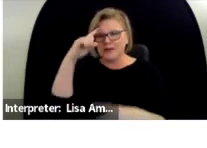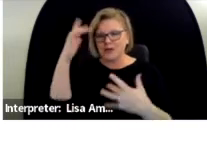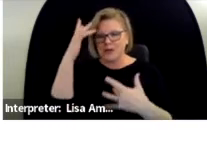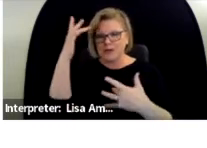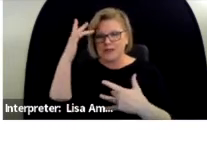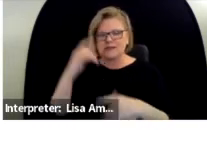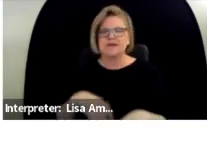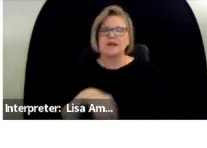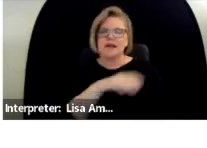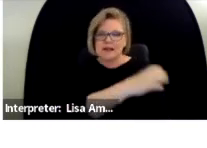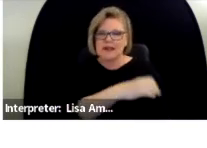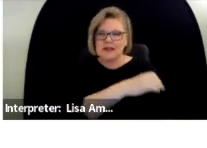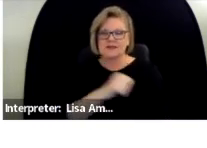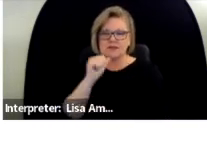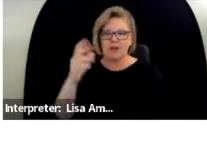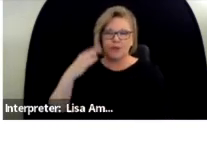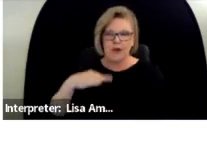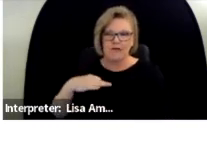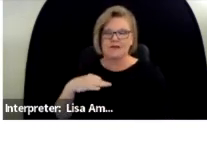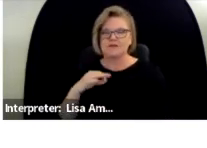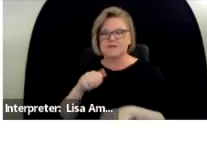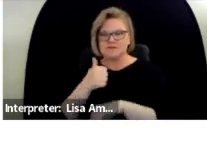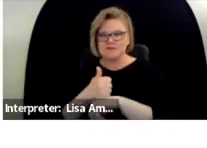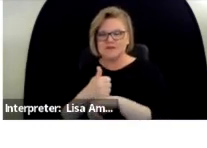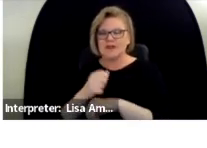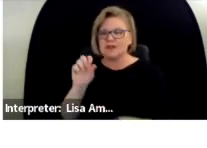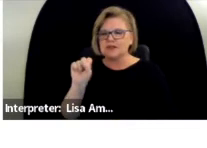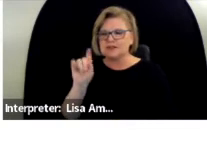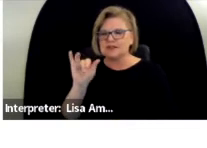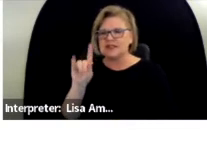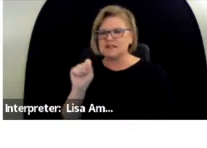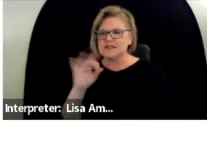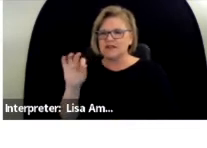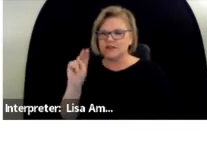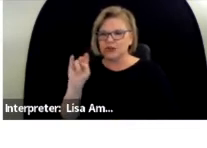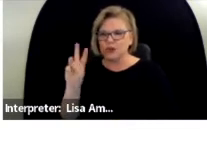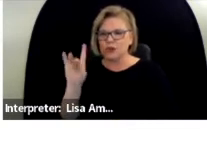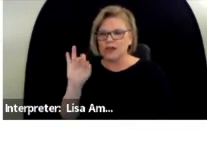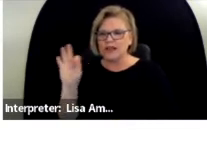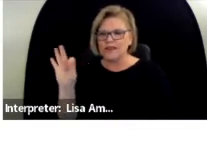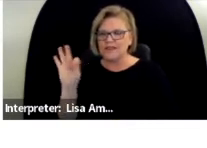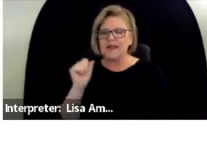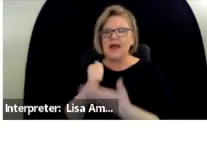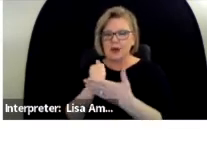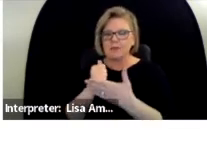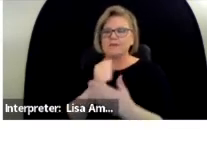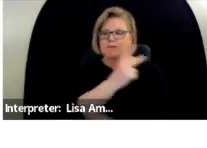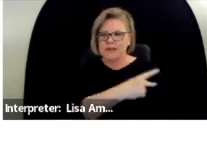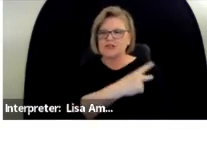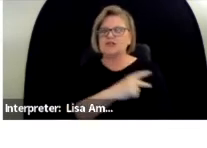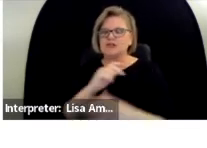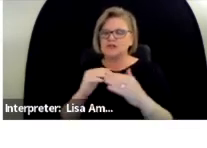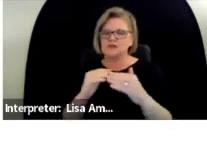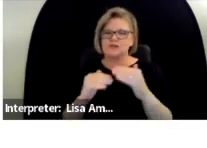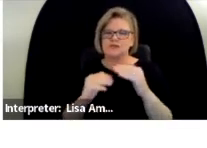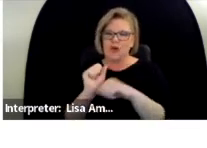clinic's nonprofit, the Seeds of New Leaf, helps clients overcome their barriers to treatment, helping with